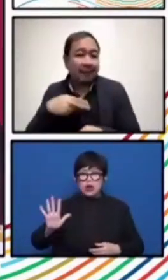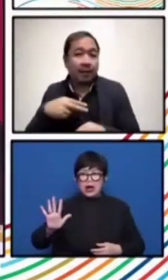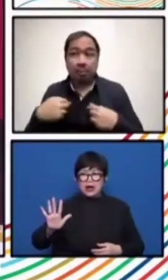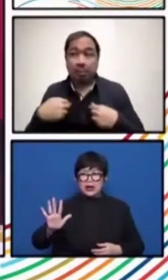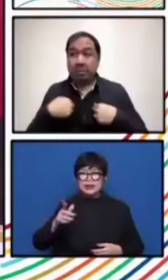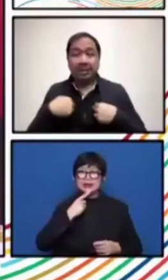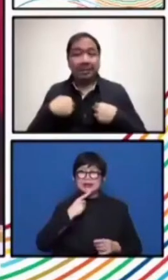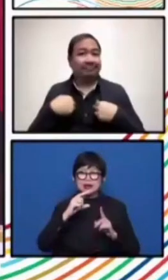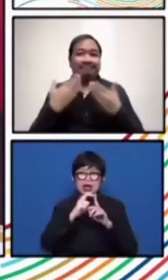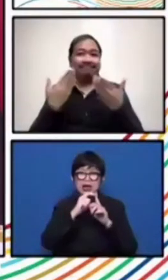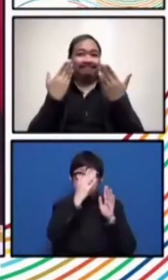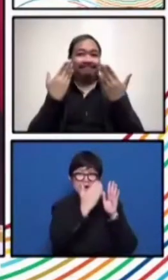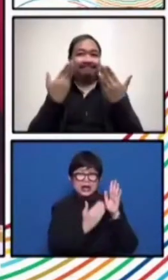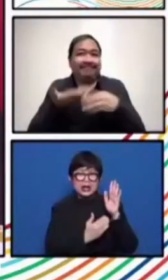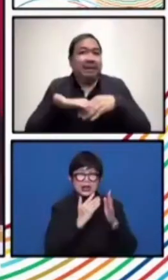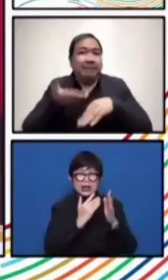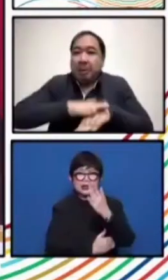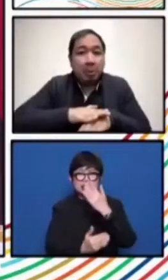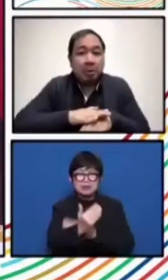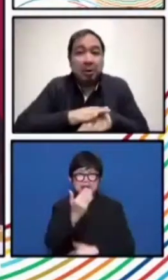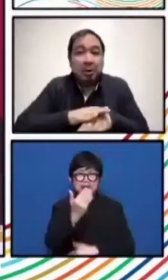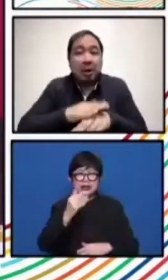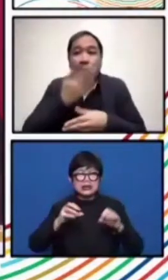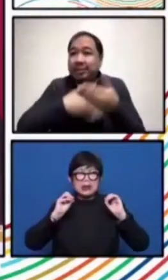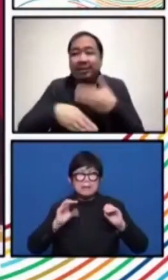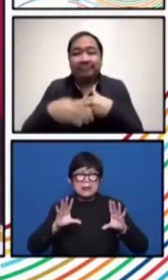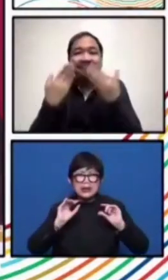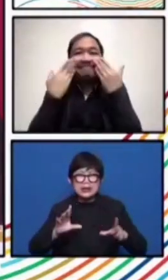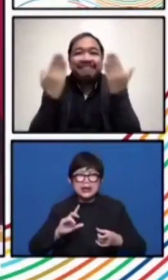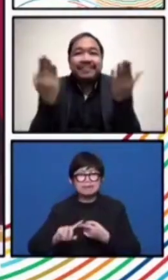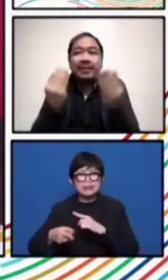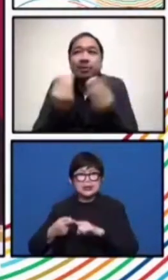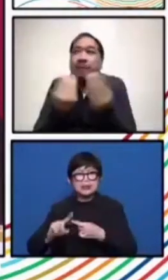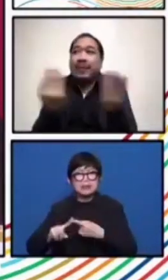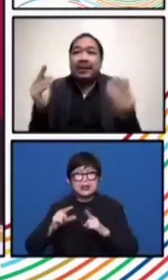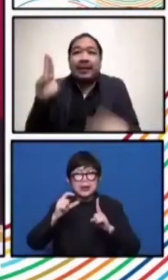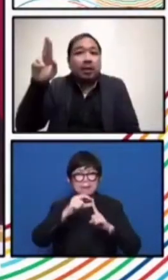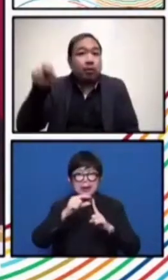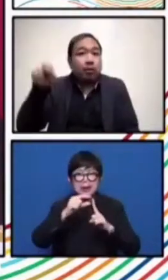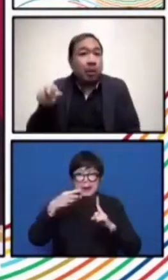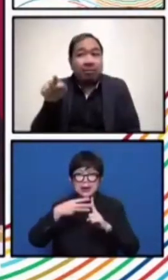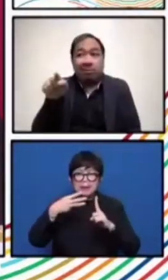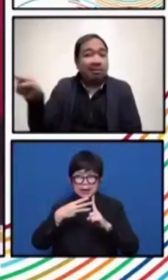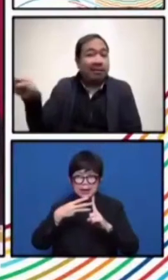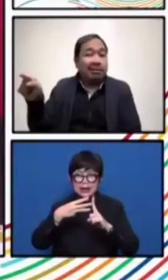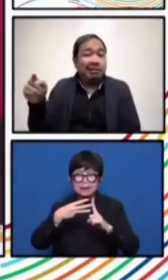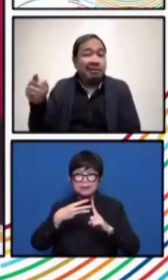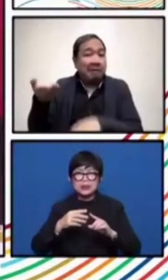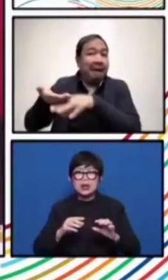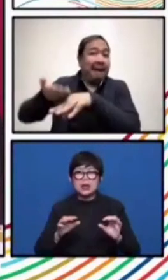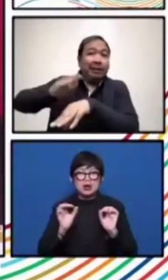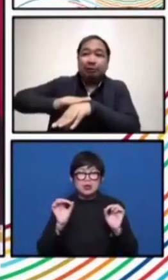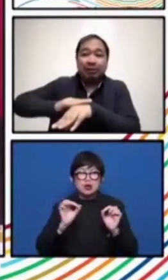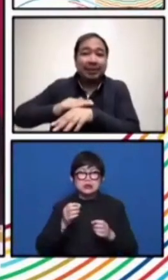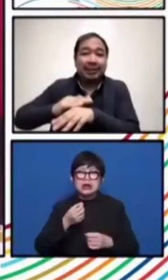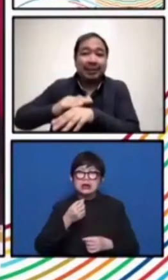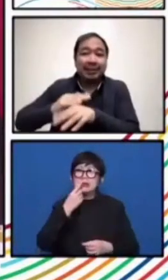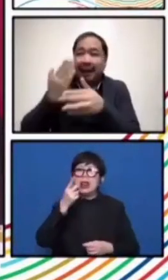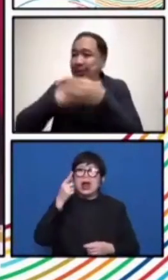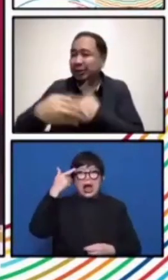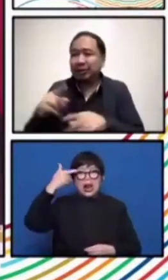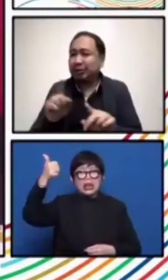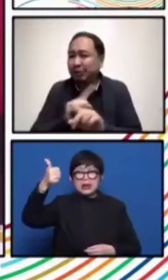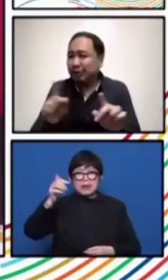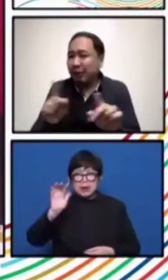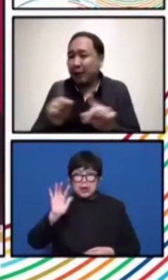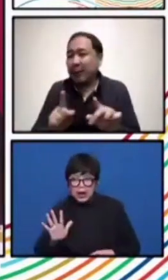and many of the UN colleagues are not per se experts we have experts who have it